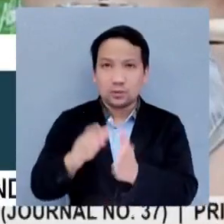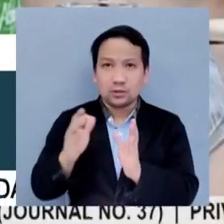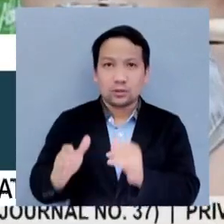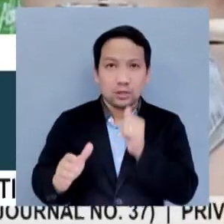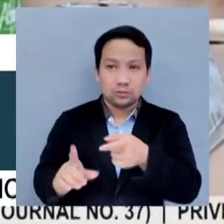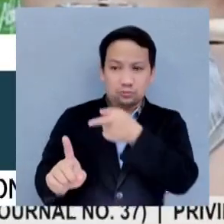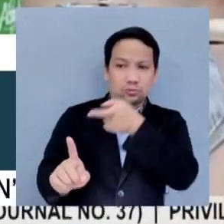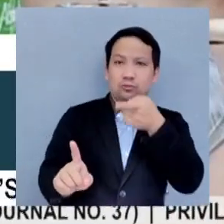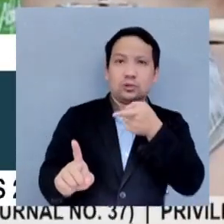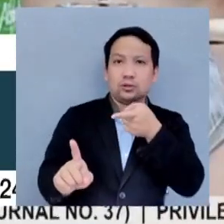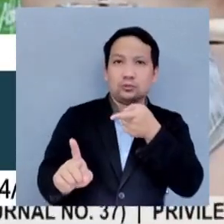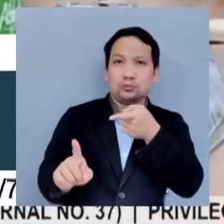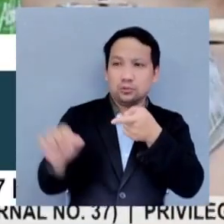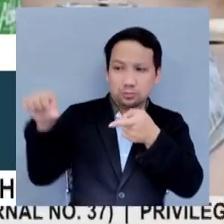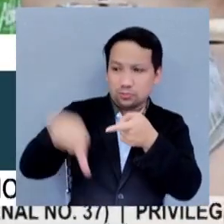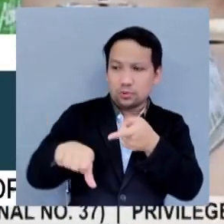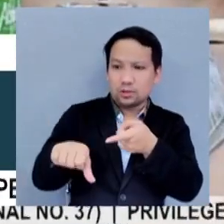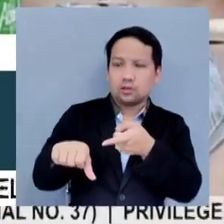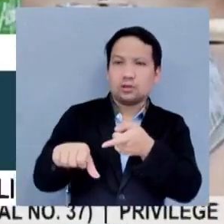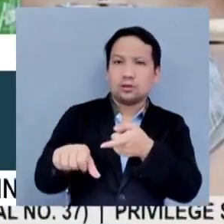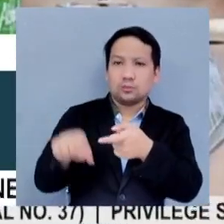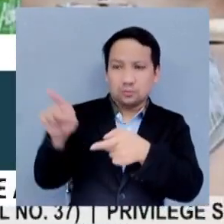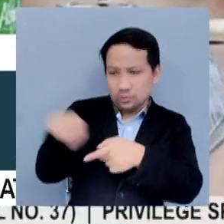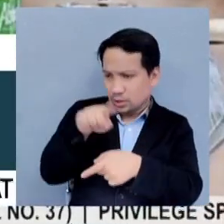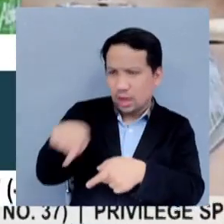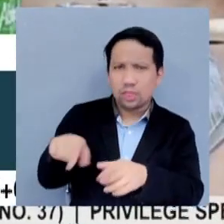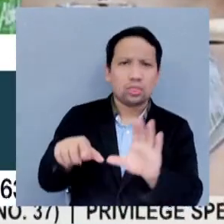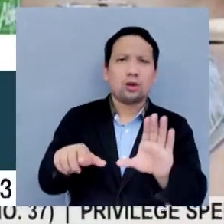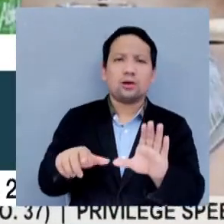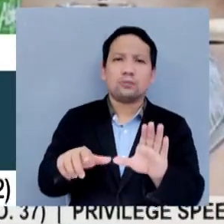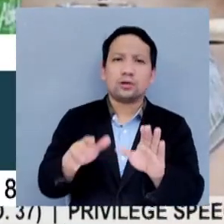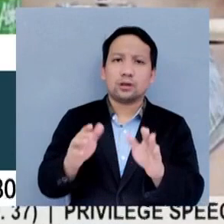down. We are very thankful of your information.